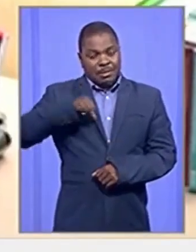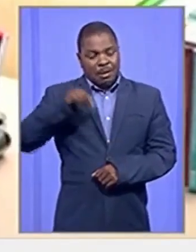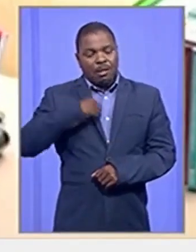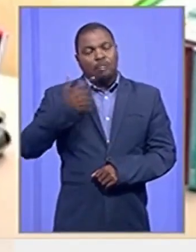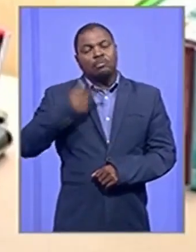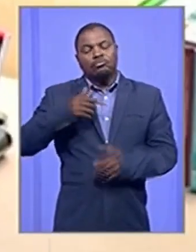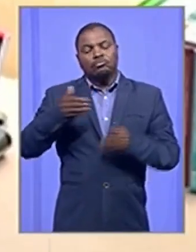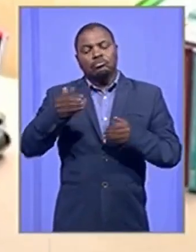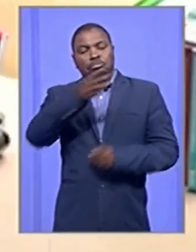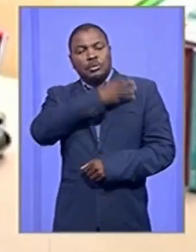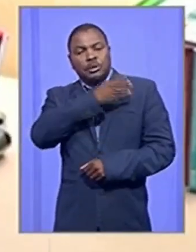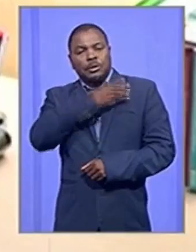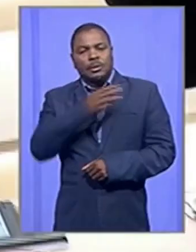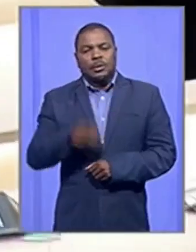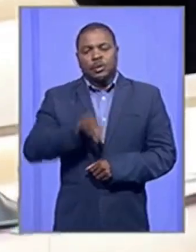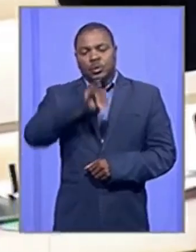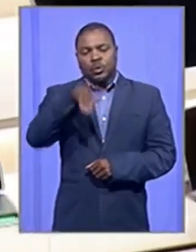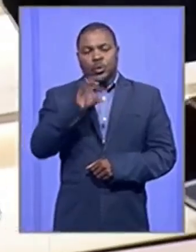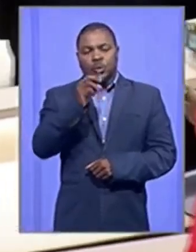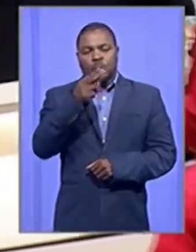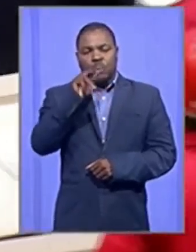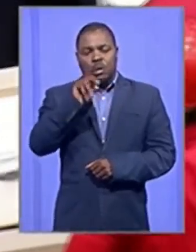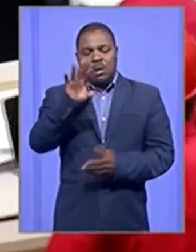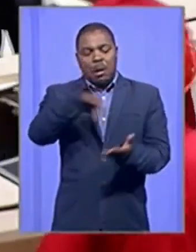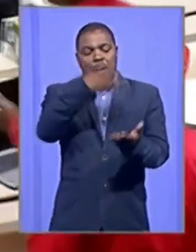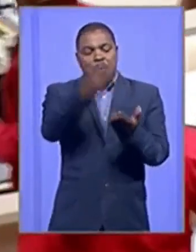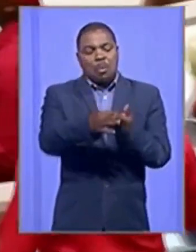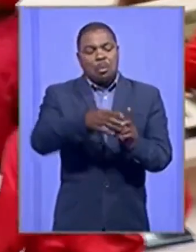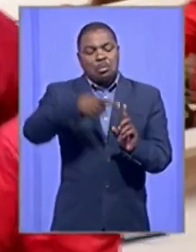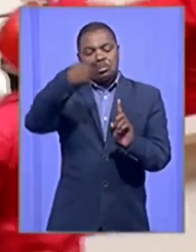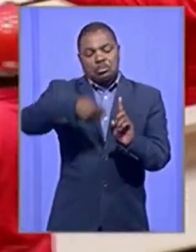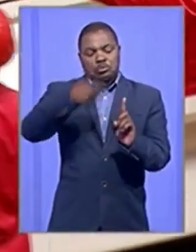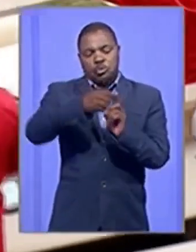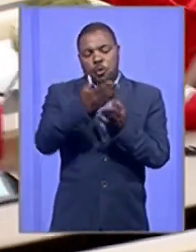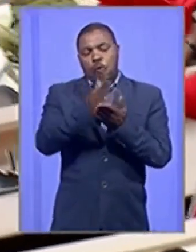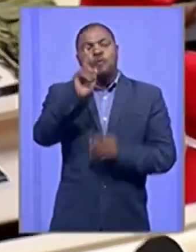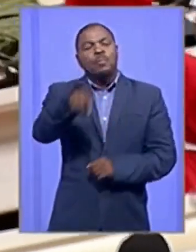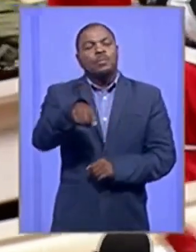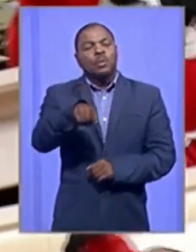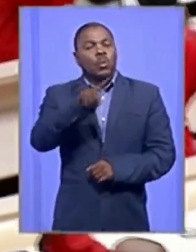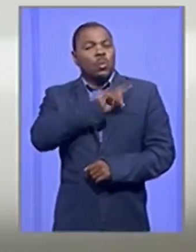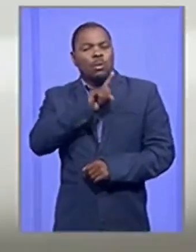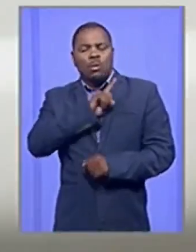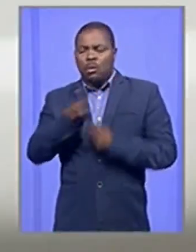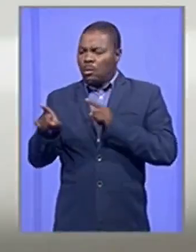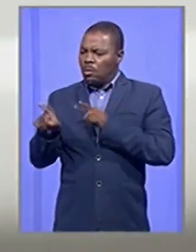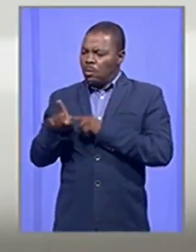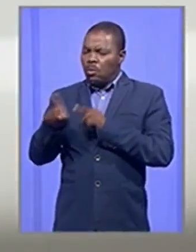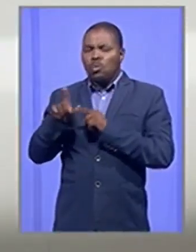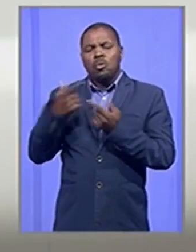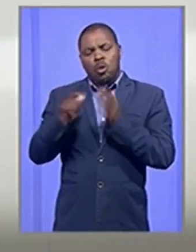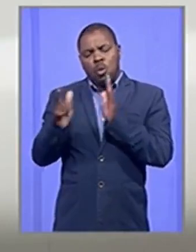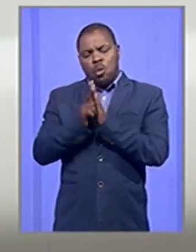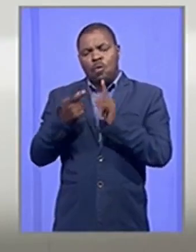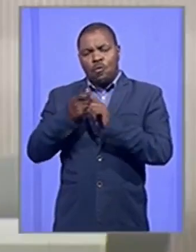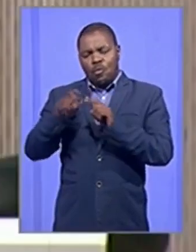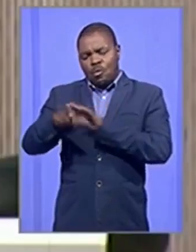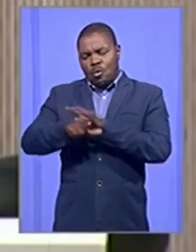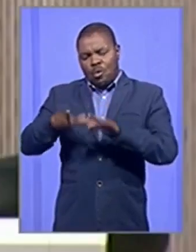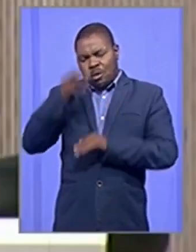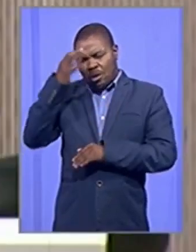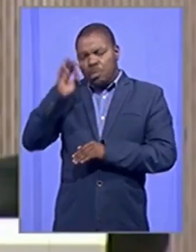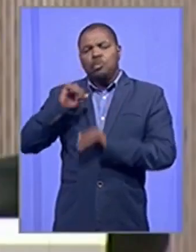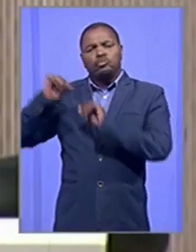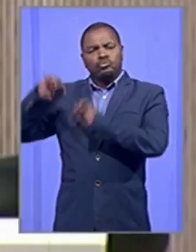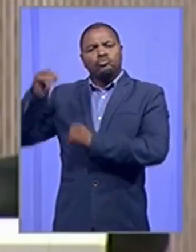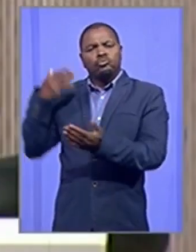Mekga ke ena ya neng a tekile mohato wa ho tlosa motsamaisi wa dipuisano maemong a hae jwalo ka ha dumellwa ke molao wa bo Masipala.